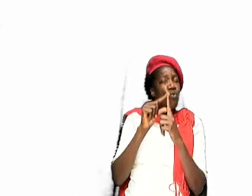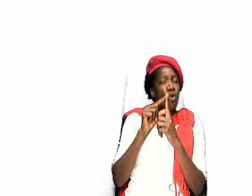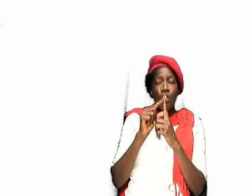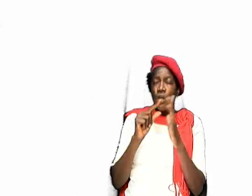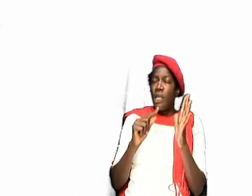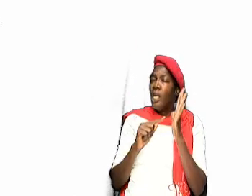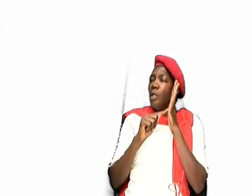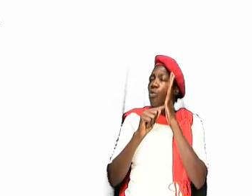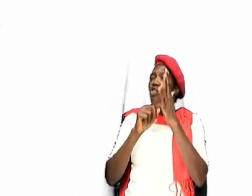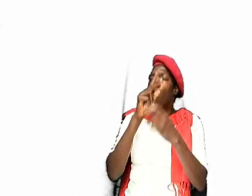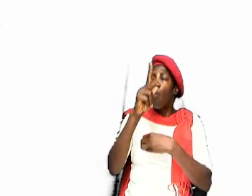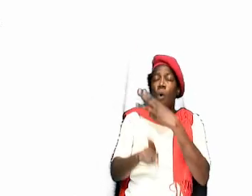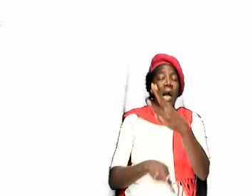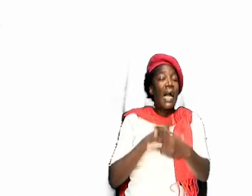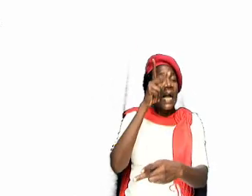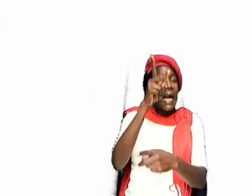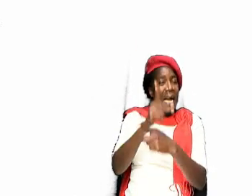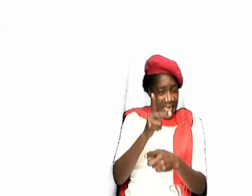showed kindness.